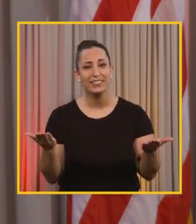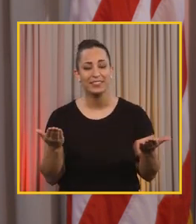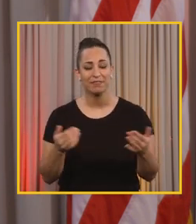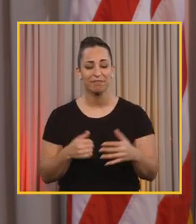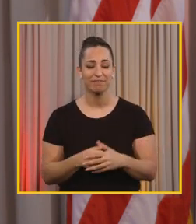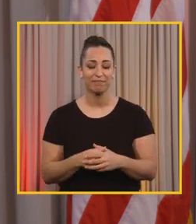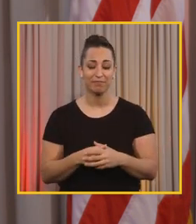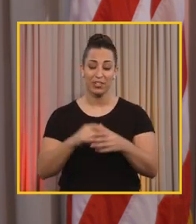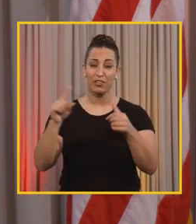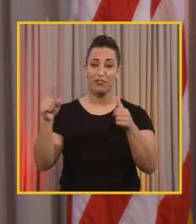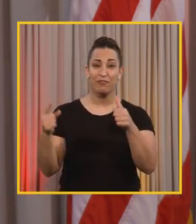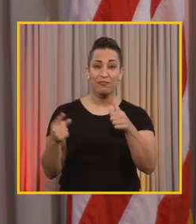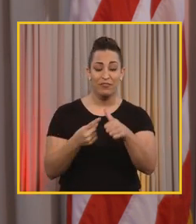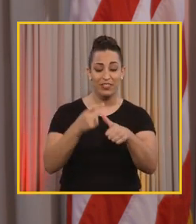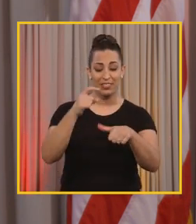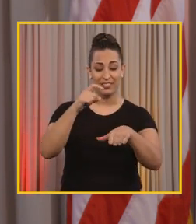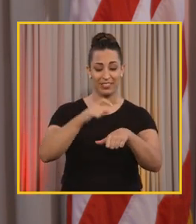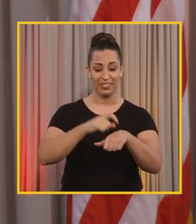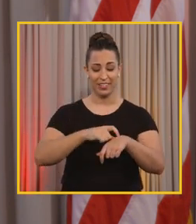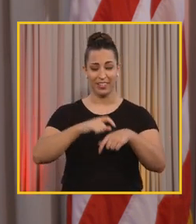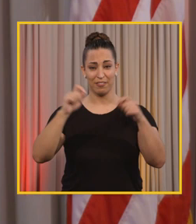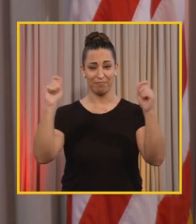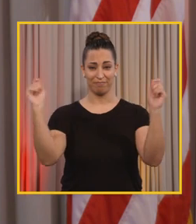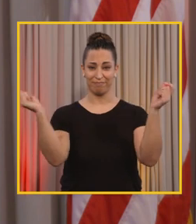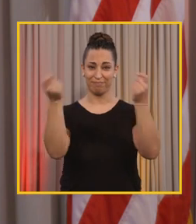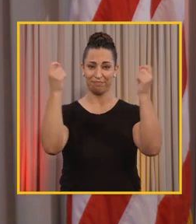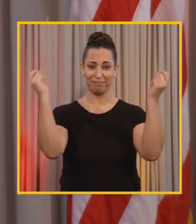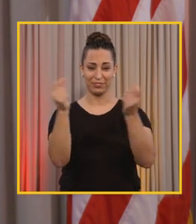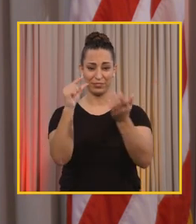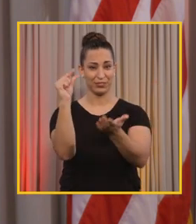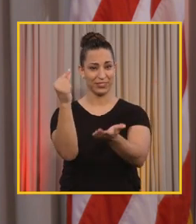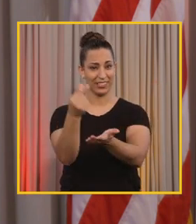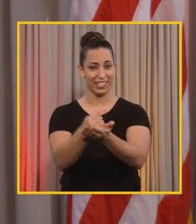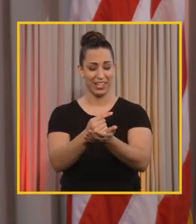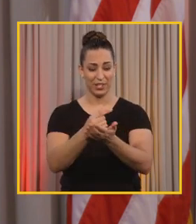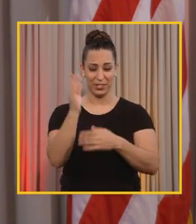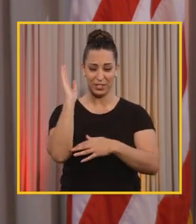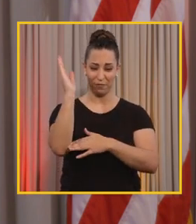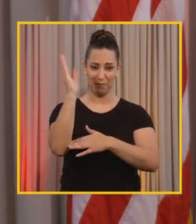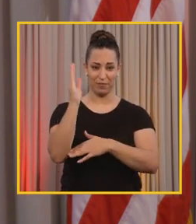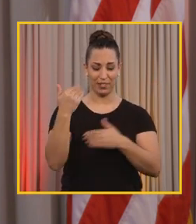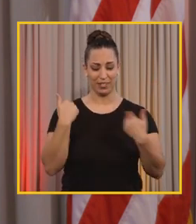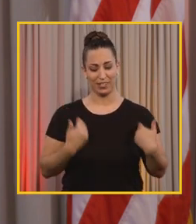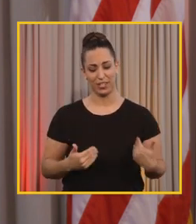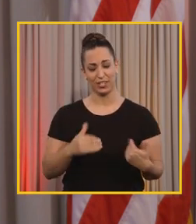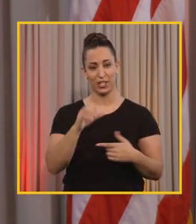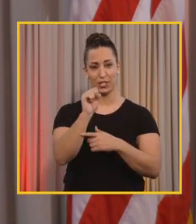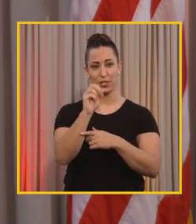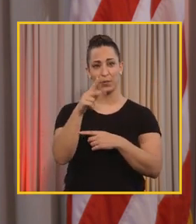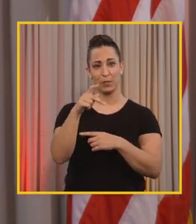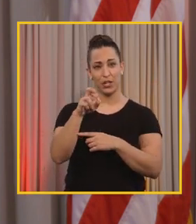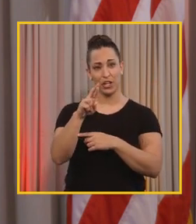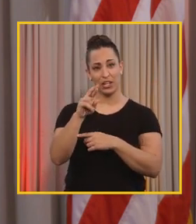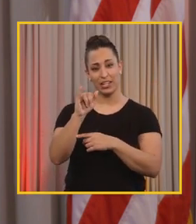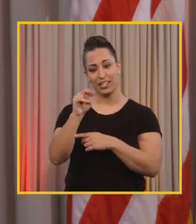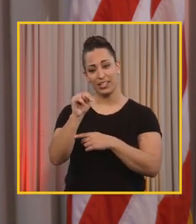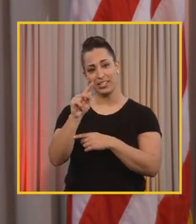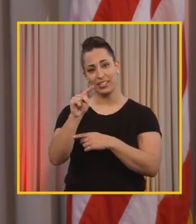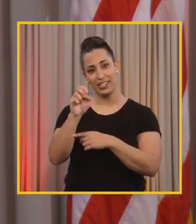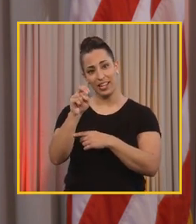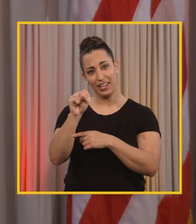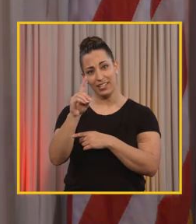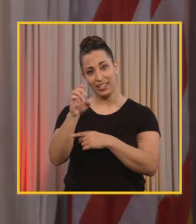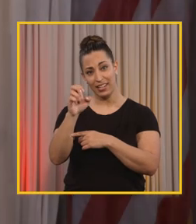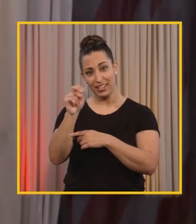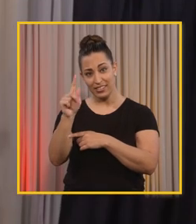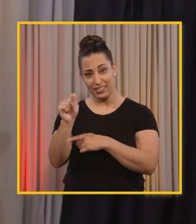my first commencement ceremony as Superintendent President of Hartnell